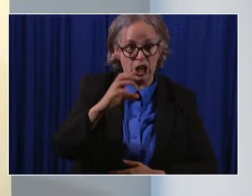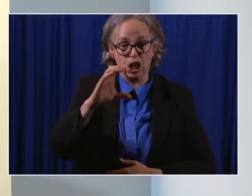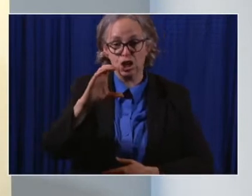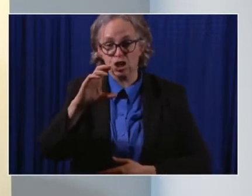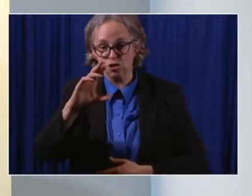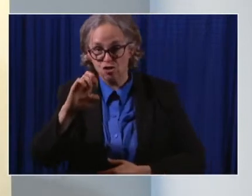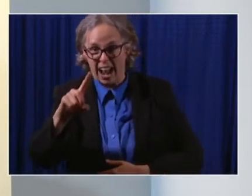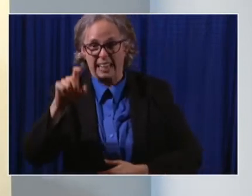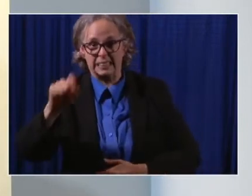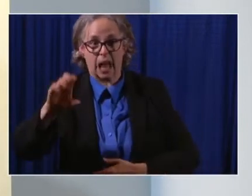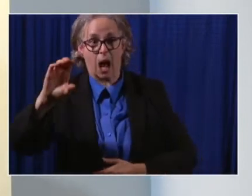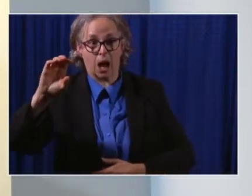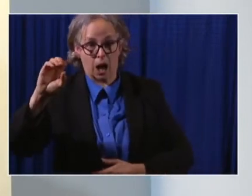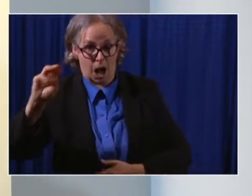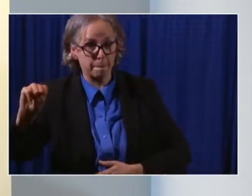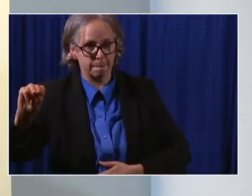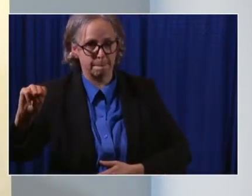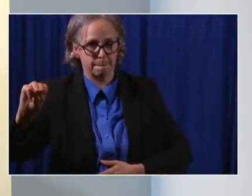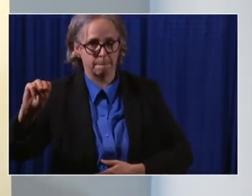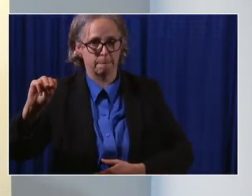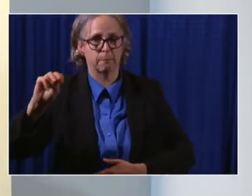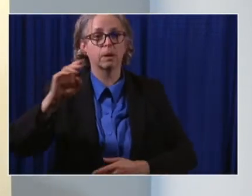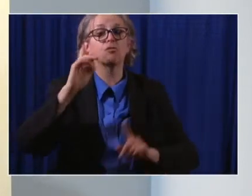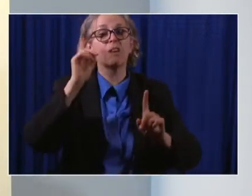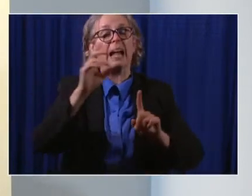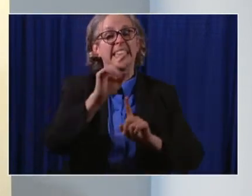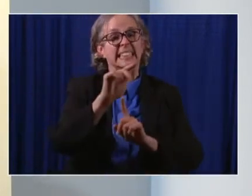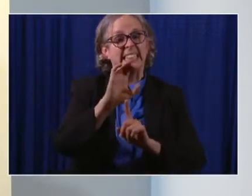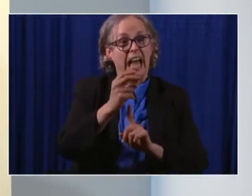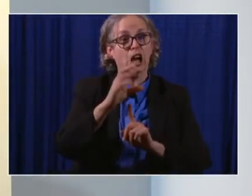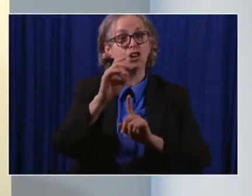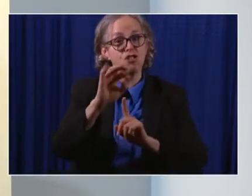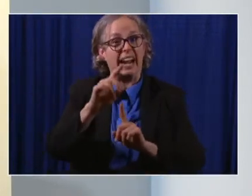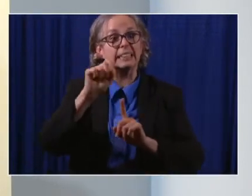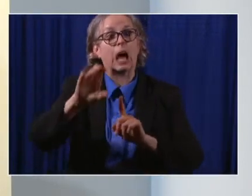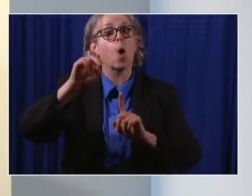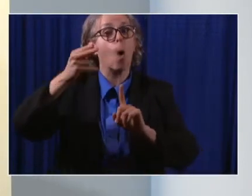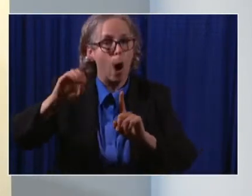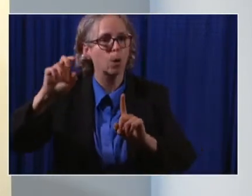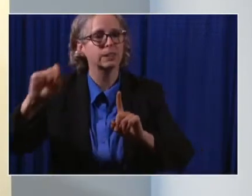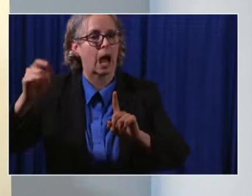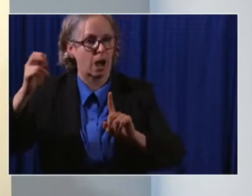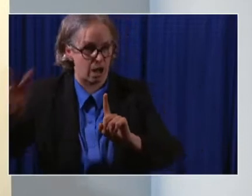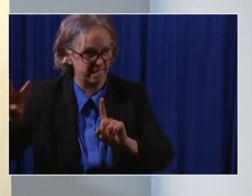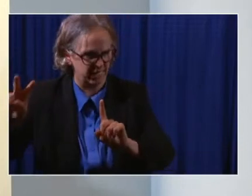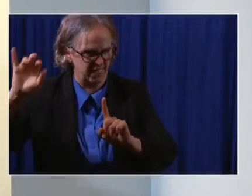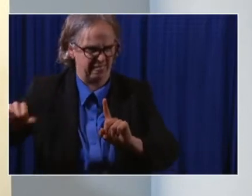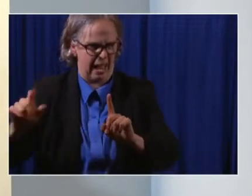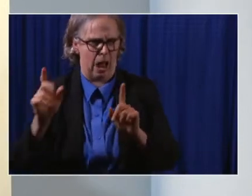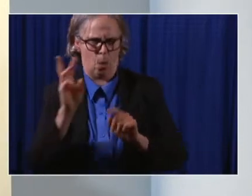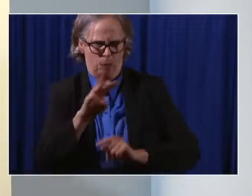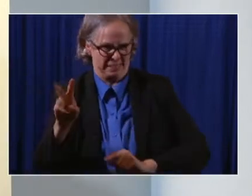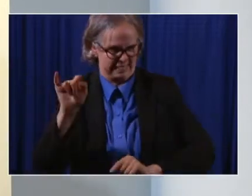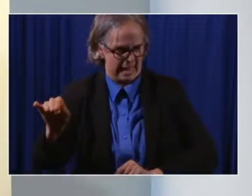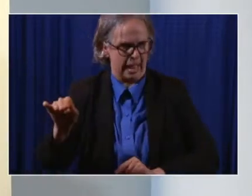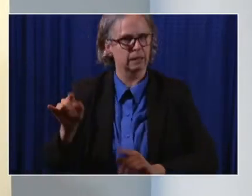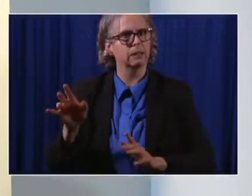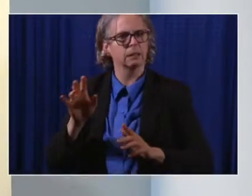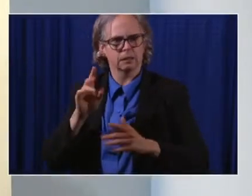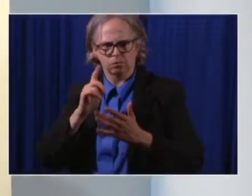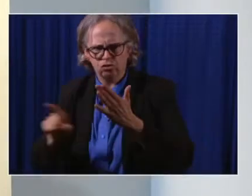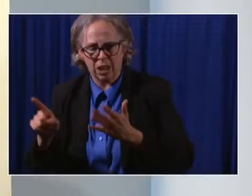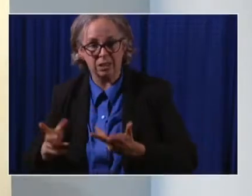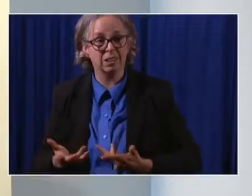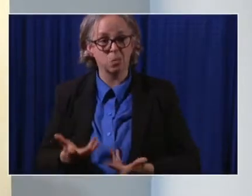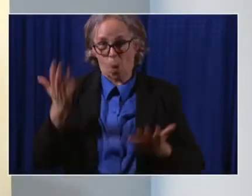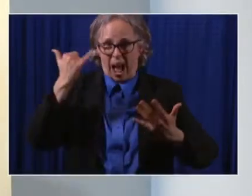for employees, employers, and service providers. But the bottom line is, with COVID especially,